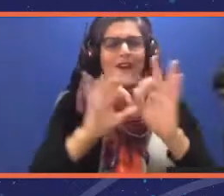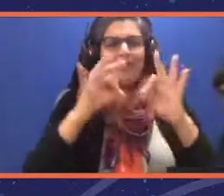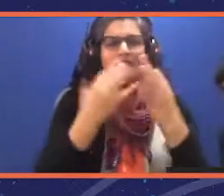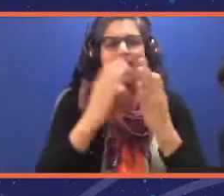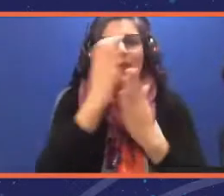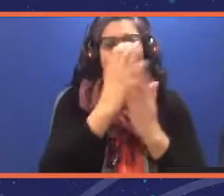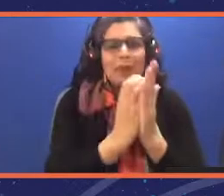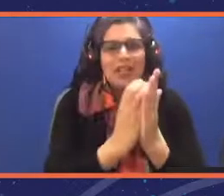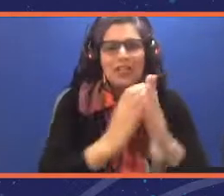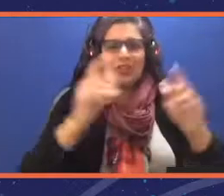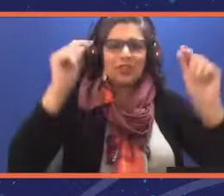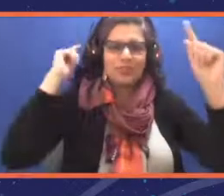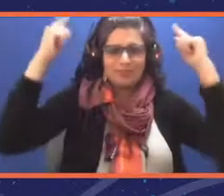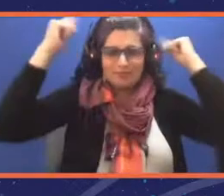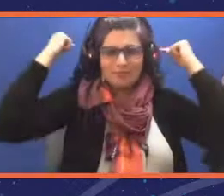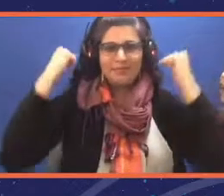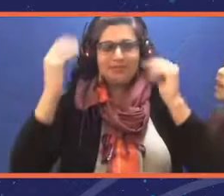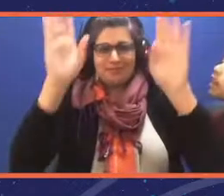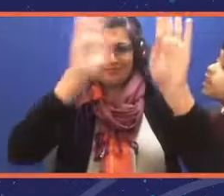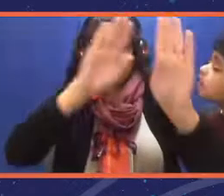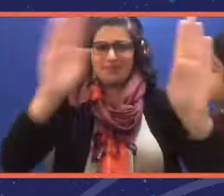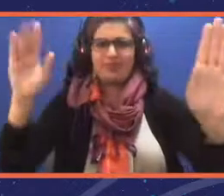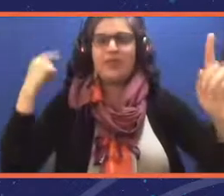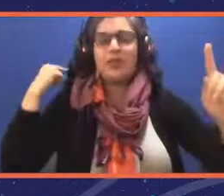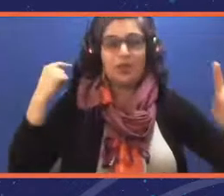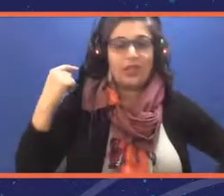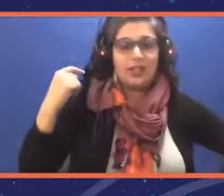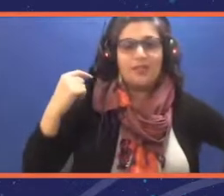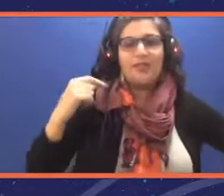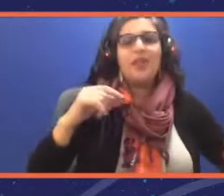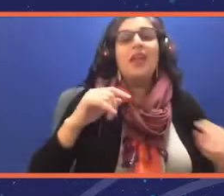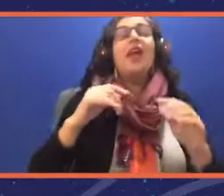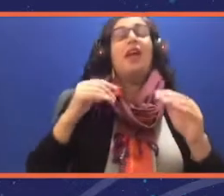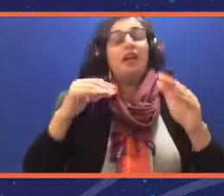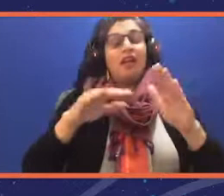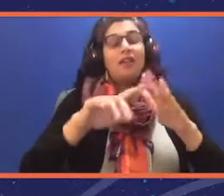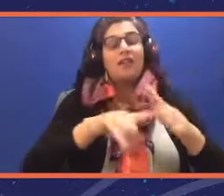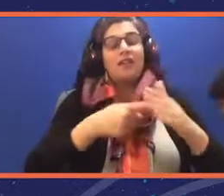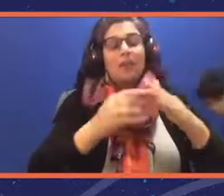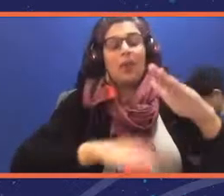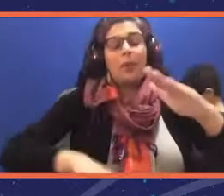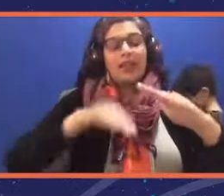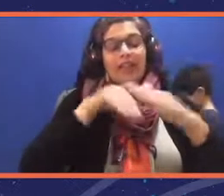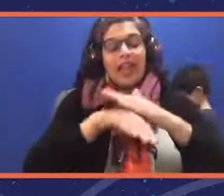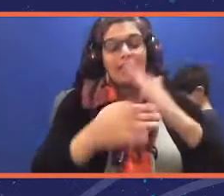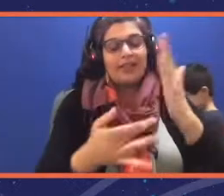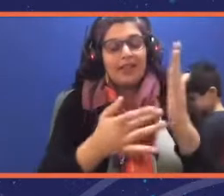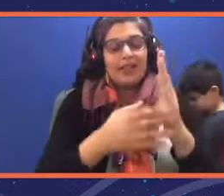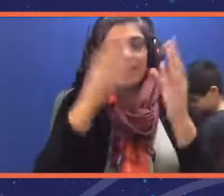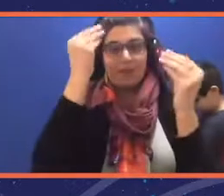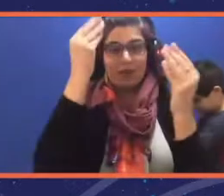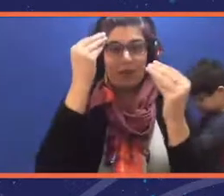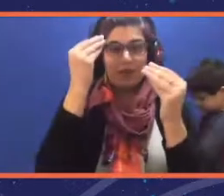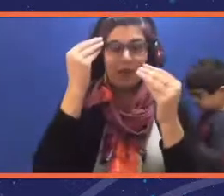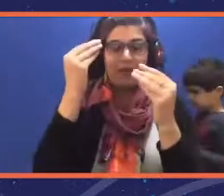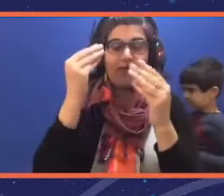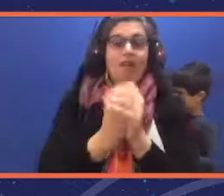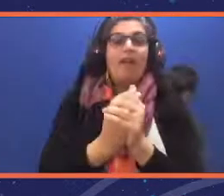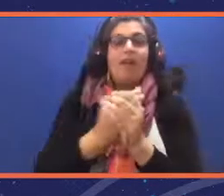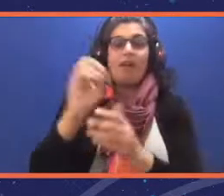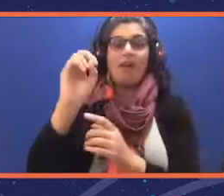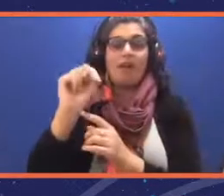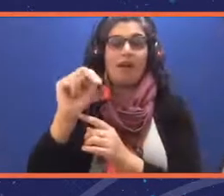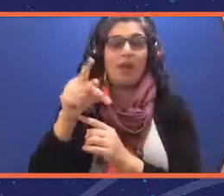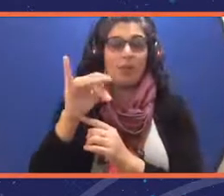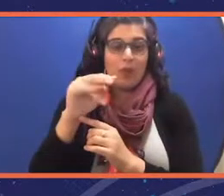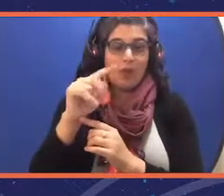I'll be covering some basic access and tech information. I want to shout out On Point Studios, who are the